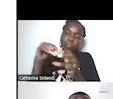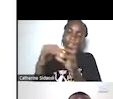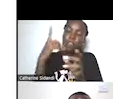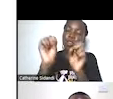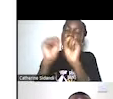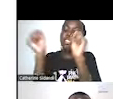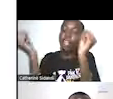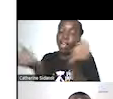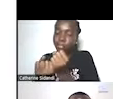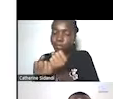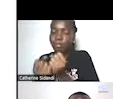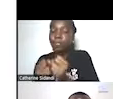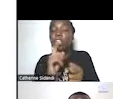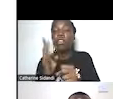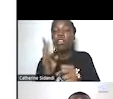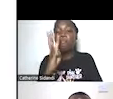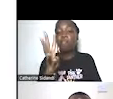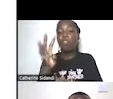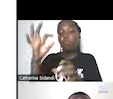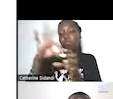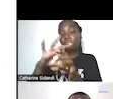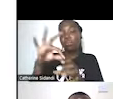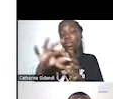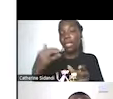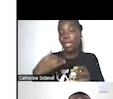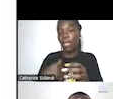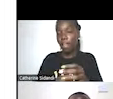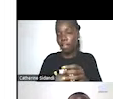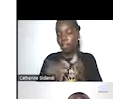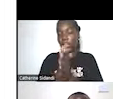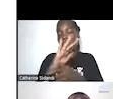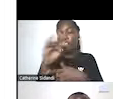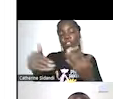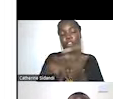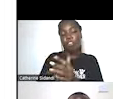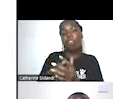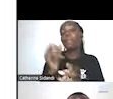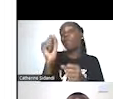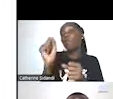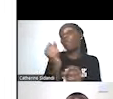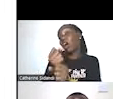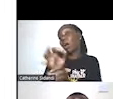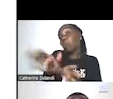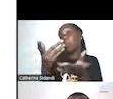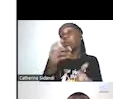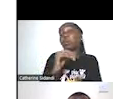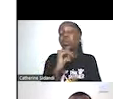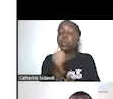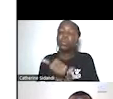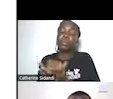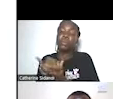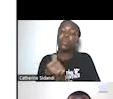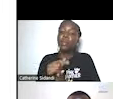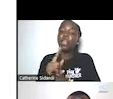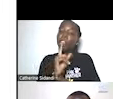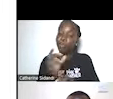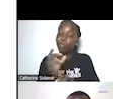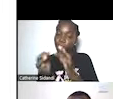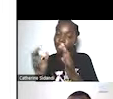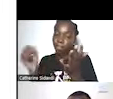4 options, all of them might work, all of them might not work. So this is where now we employ the effort